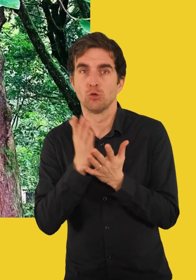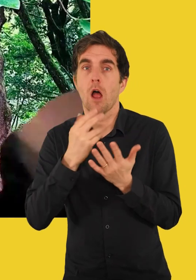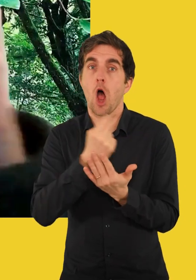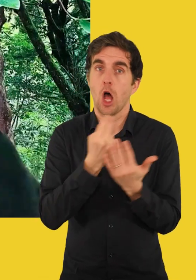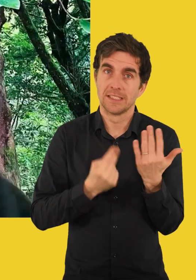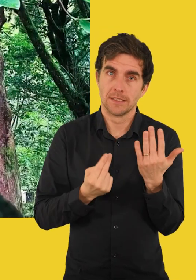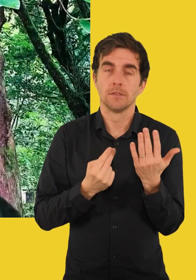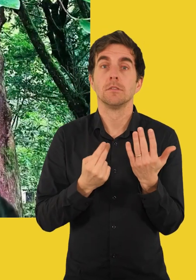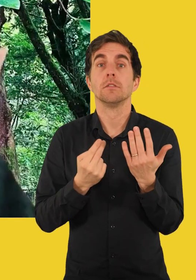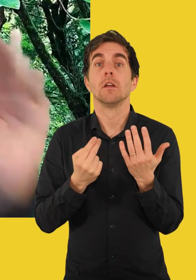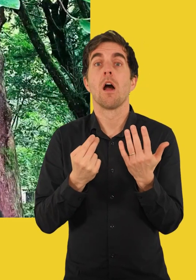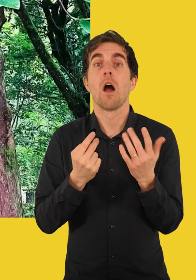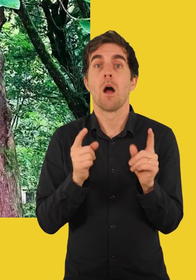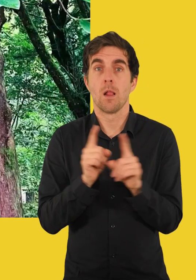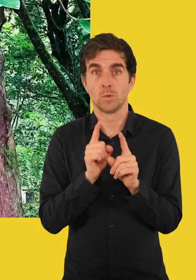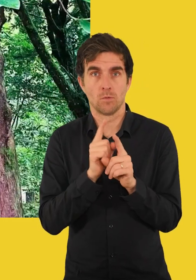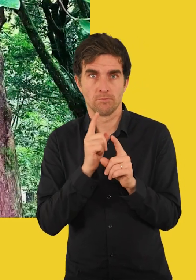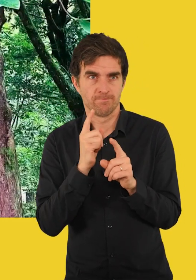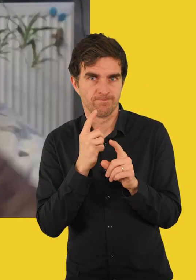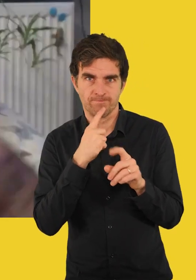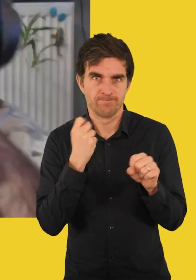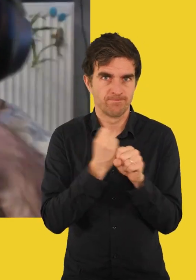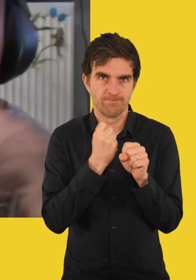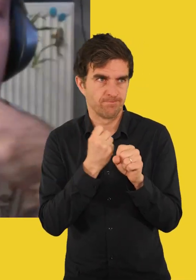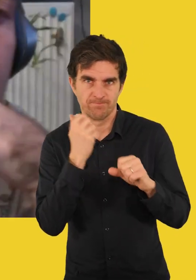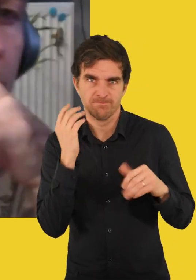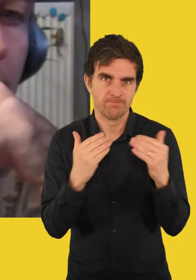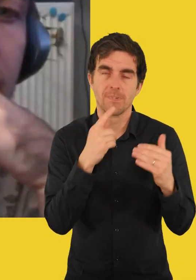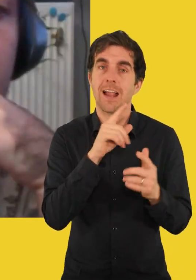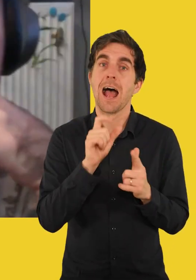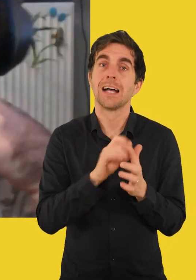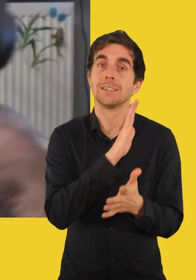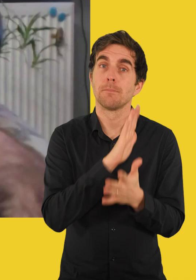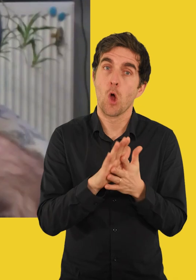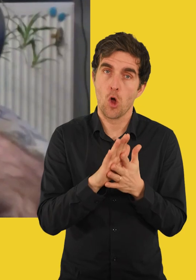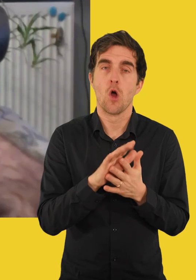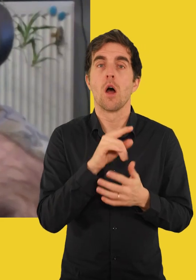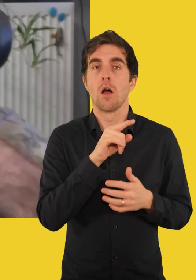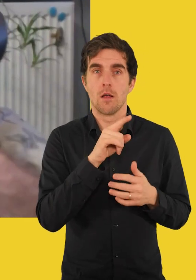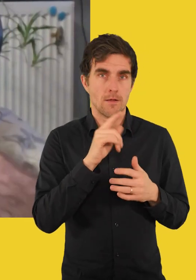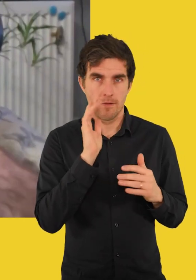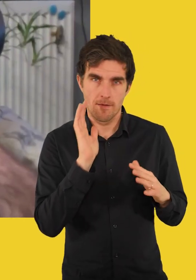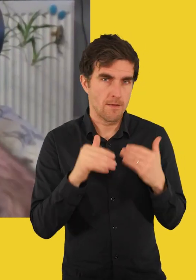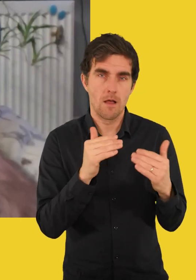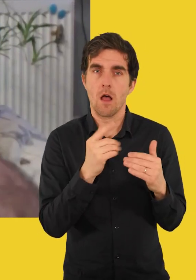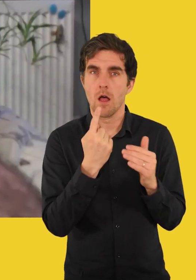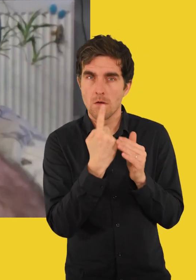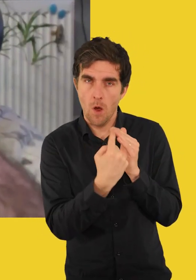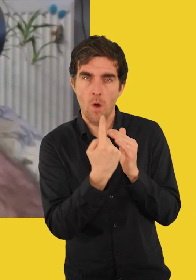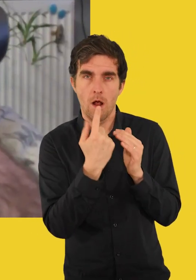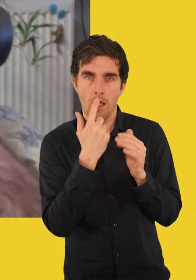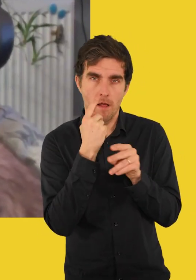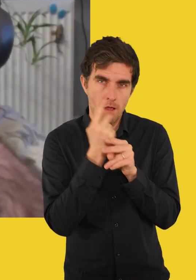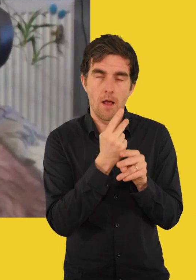and trouble in parenthesis maker based in Edinburgh. They navigate solo and collaborative contexts to